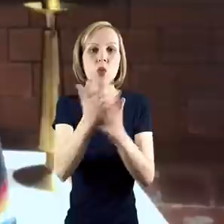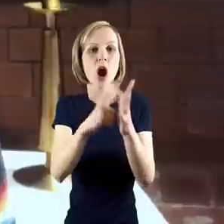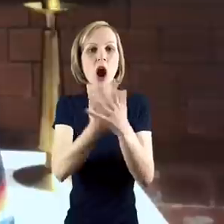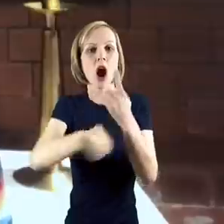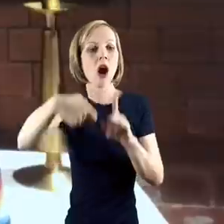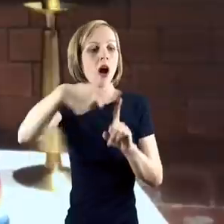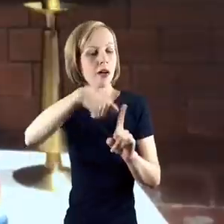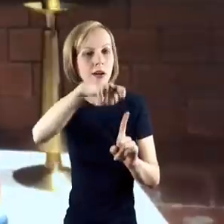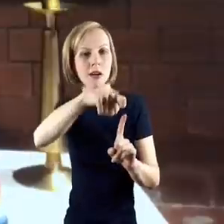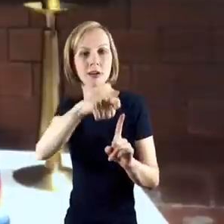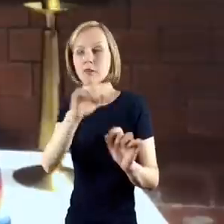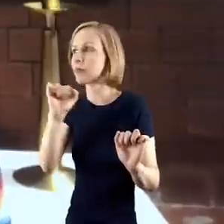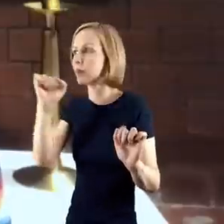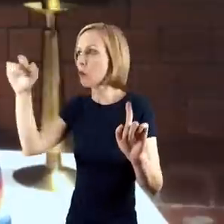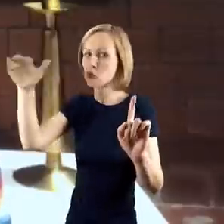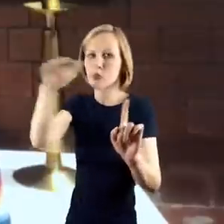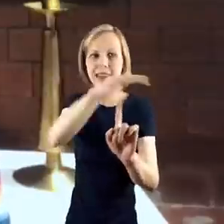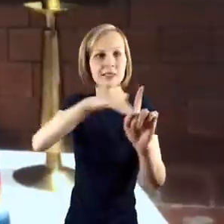God.